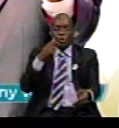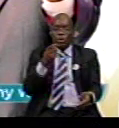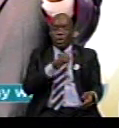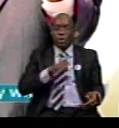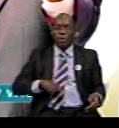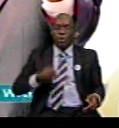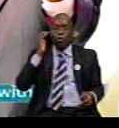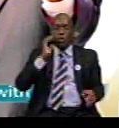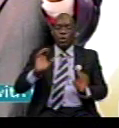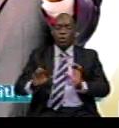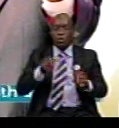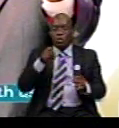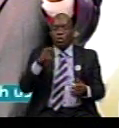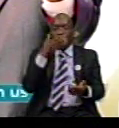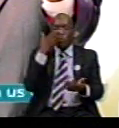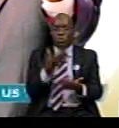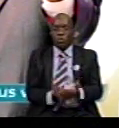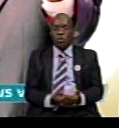Yes, the testimony.